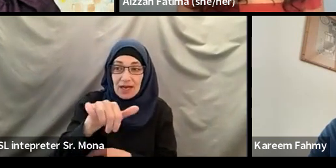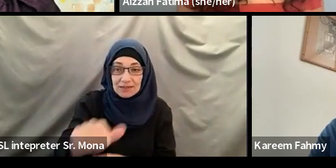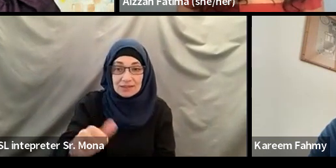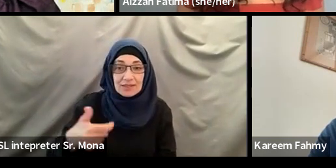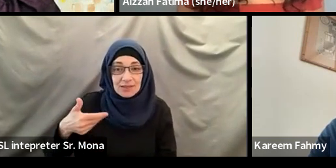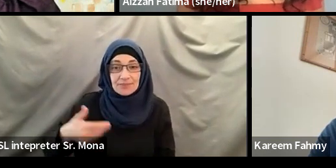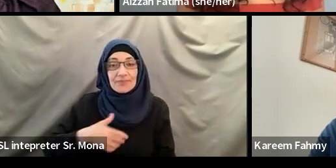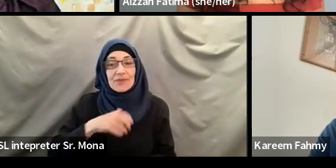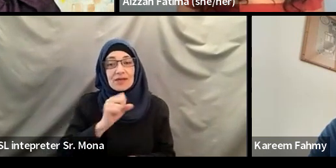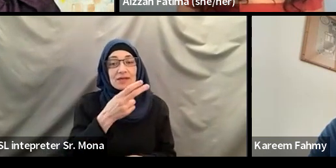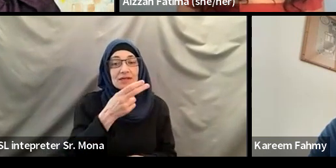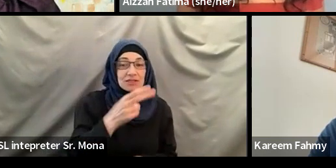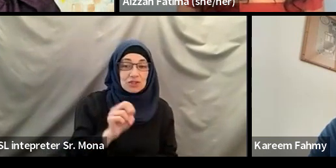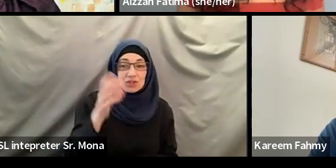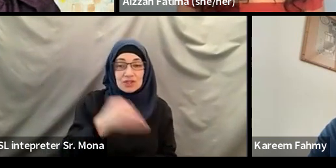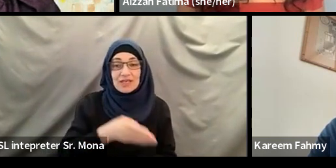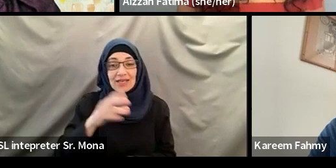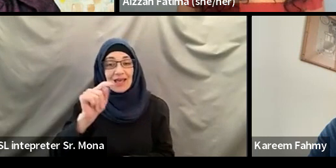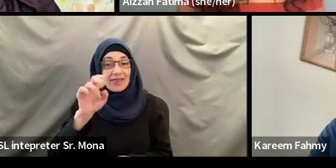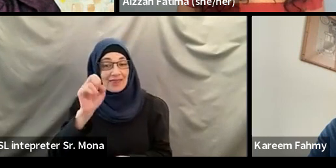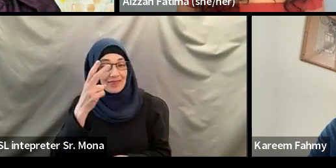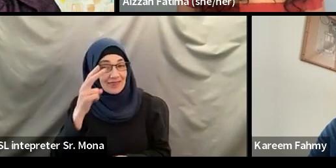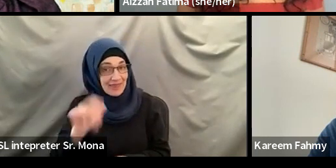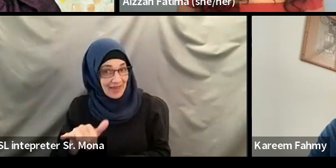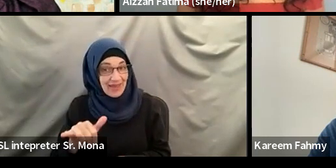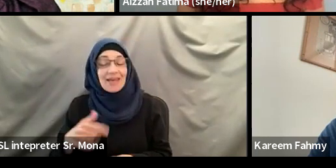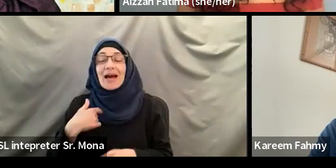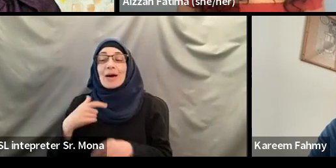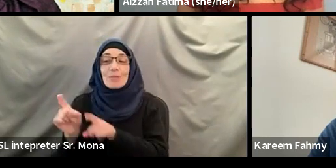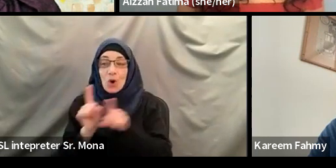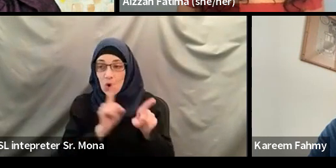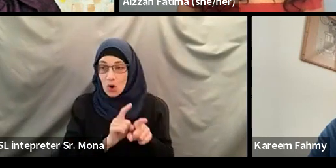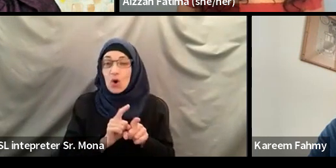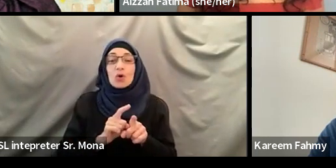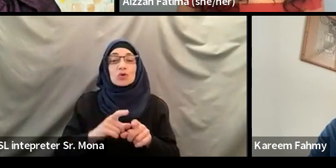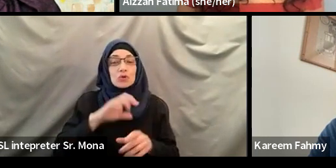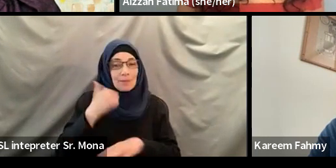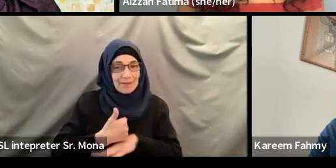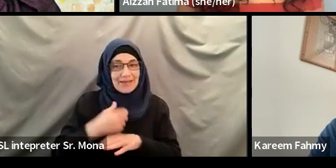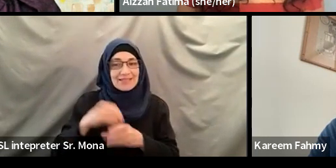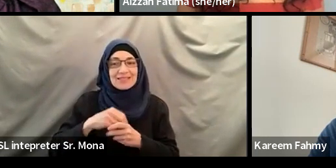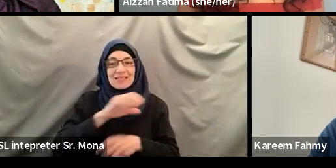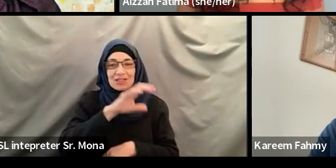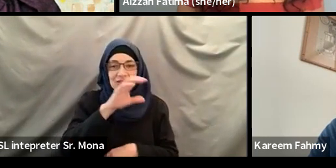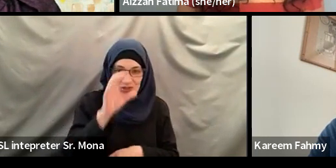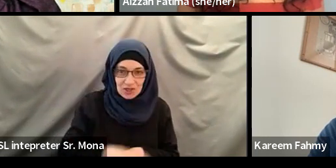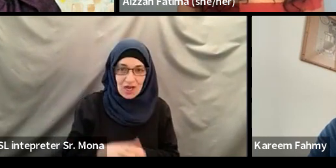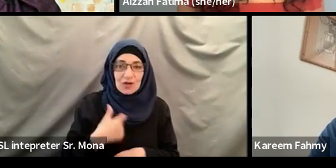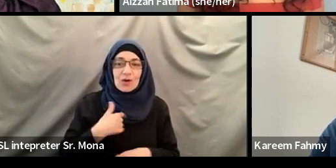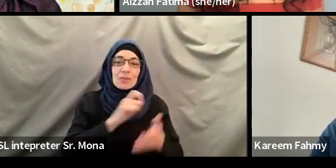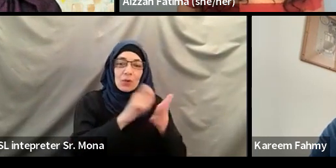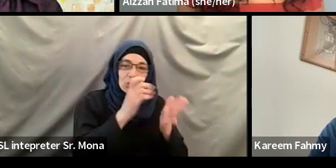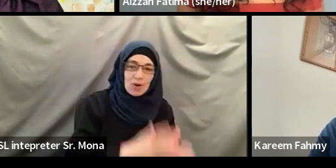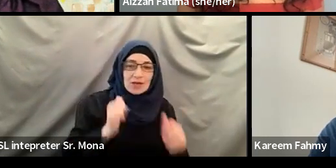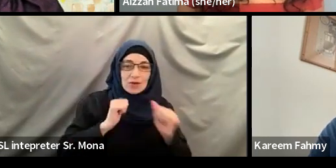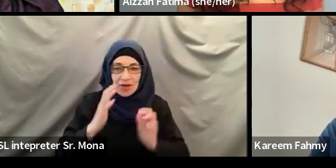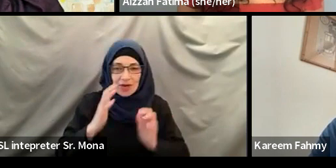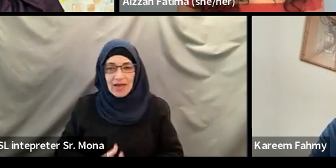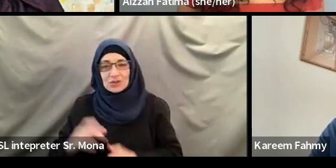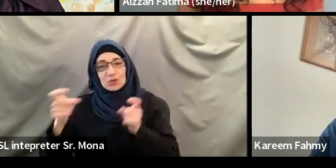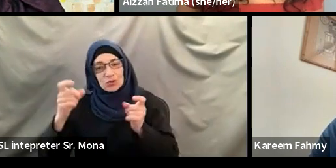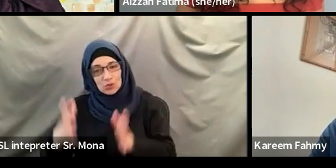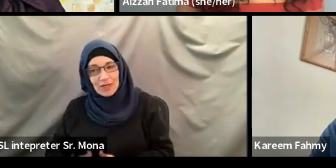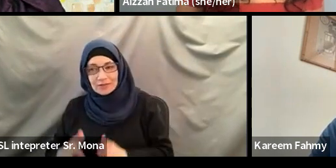in Chicago. I'm a writer, actor, director, etc. Happy to be here. Thank you for having me.